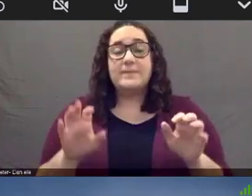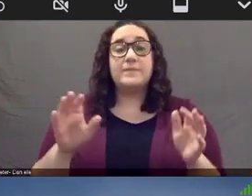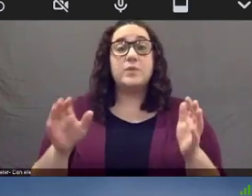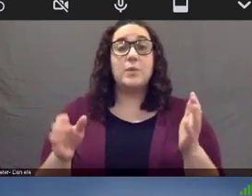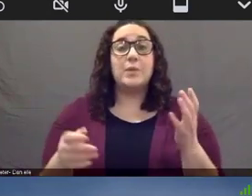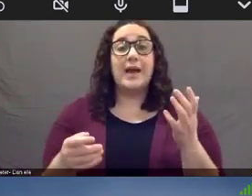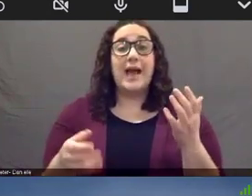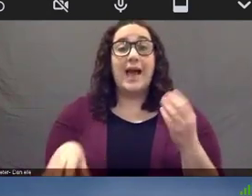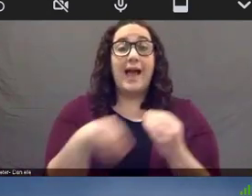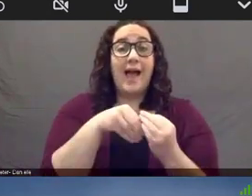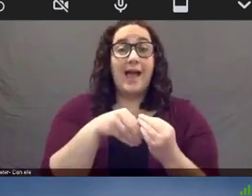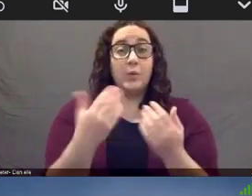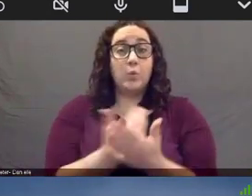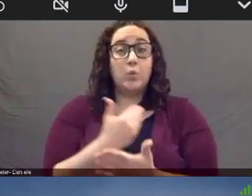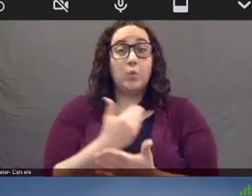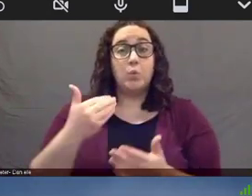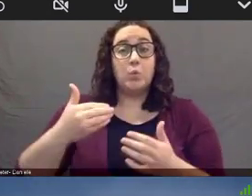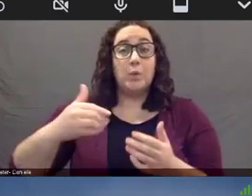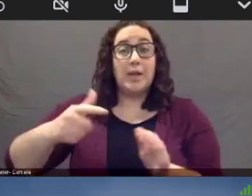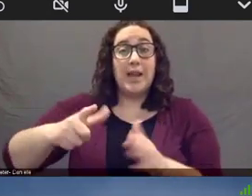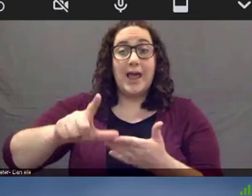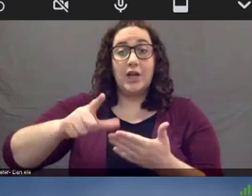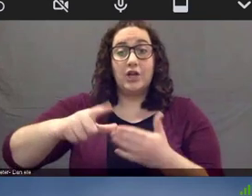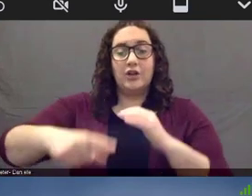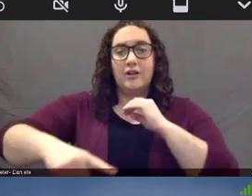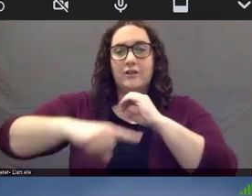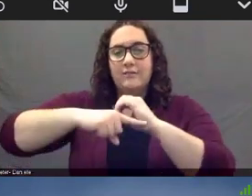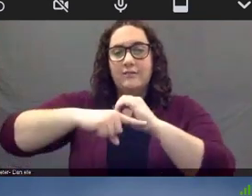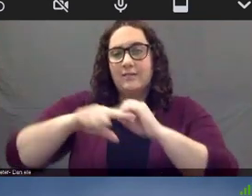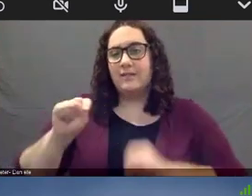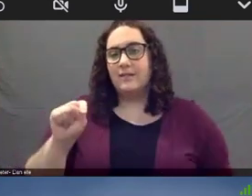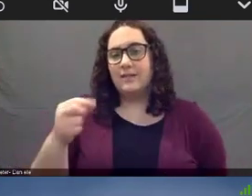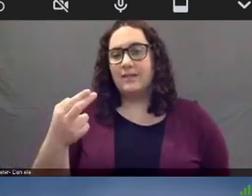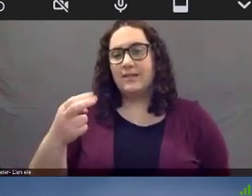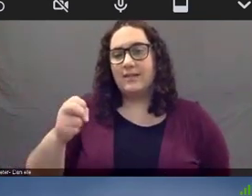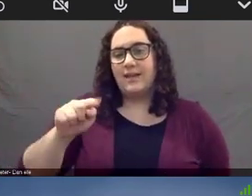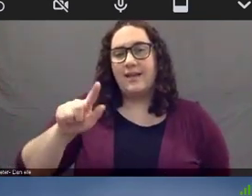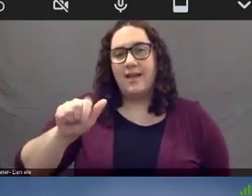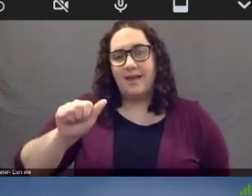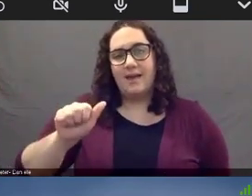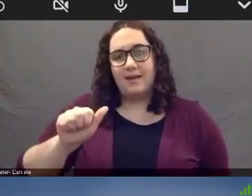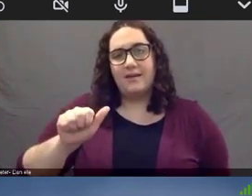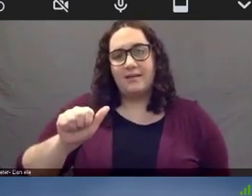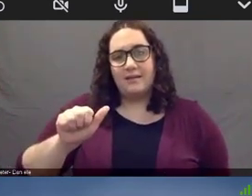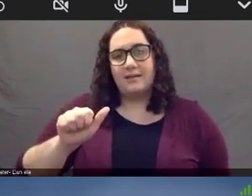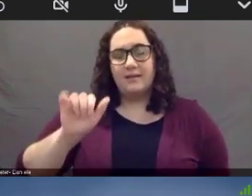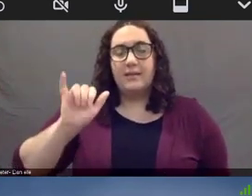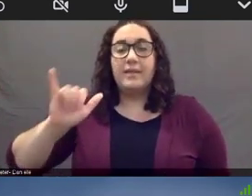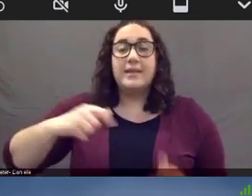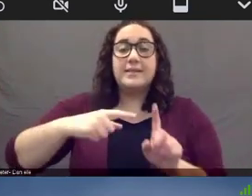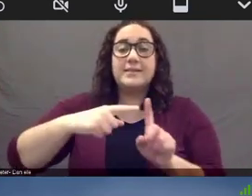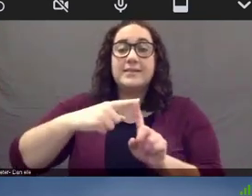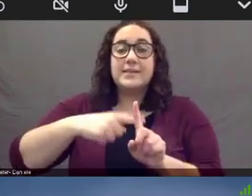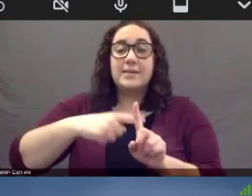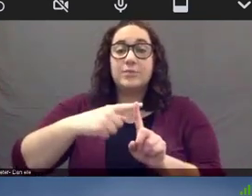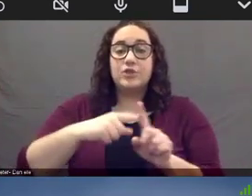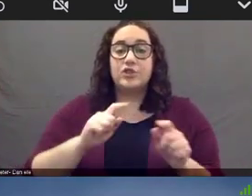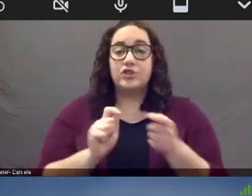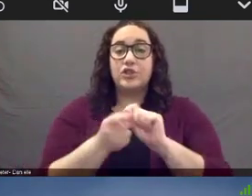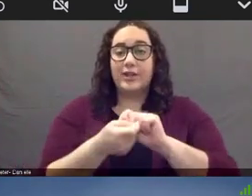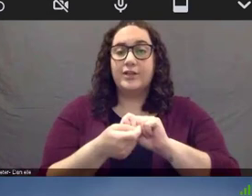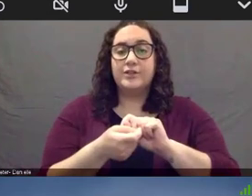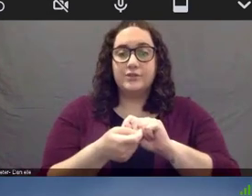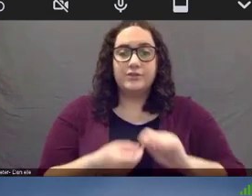temperature. So our surface temperature at a given time minus T infinity, right? And we're also going to define this time